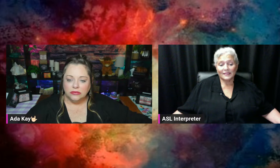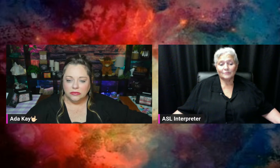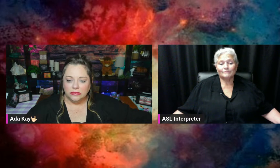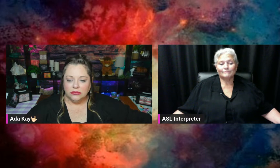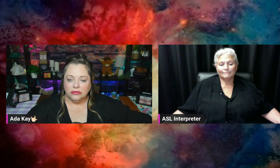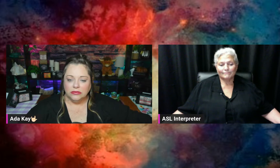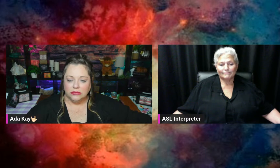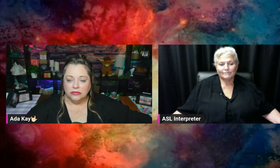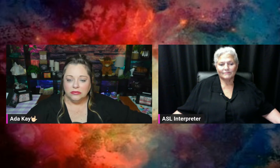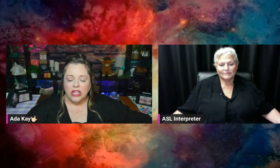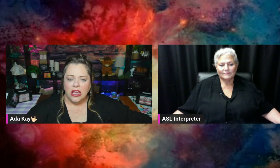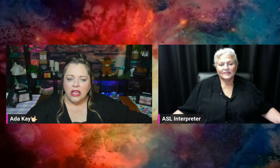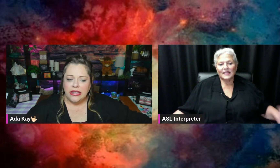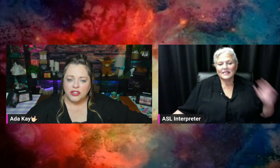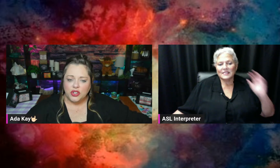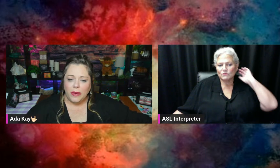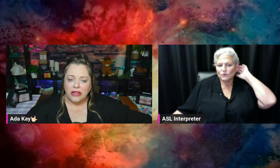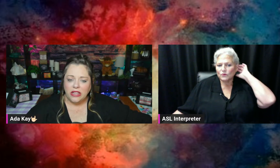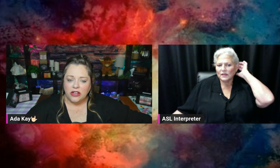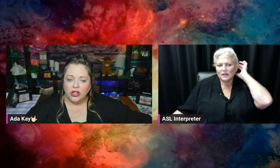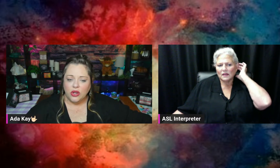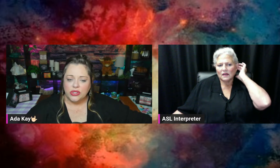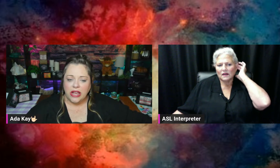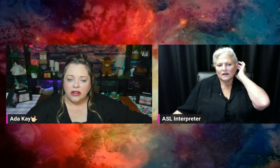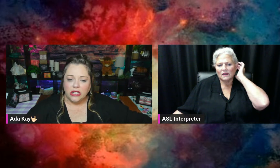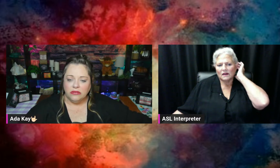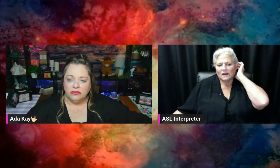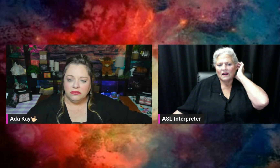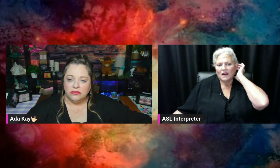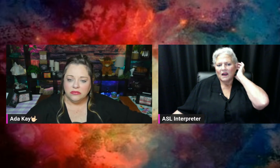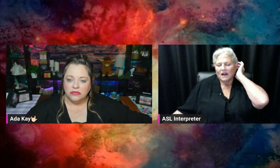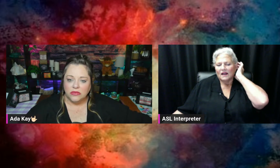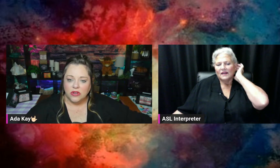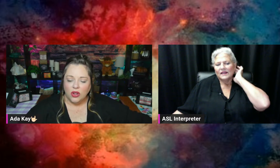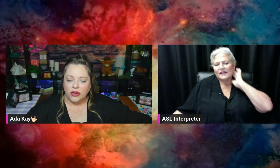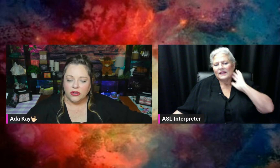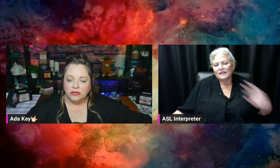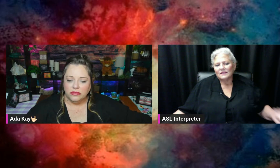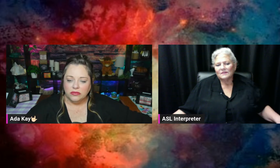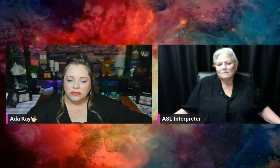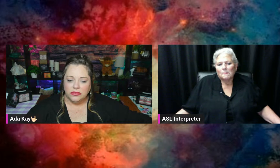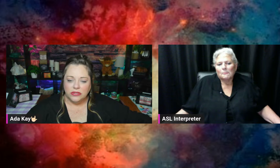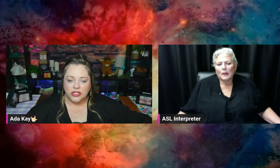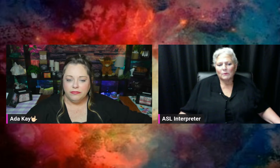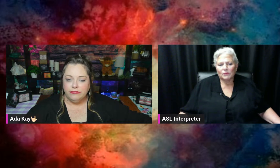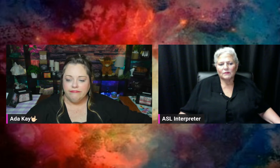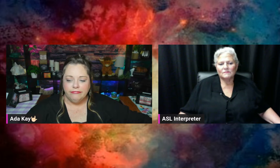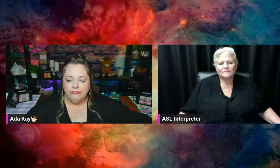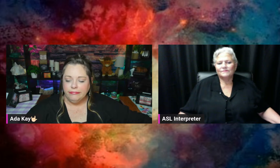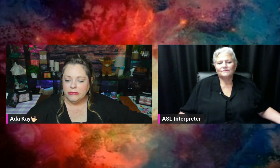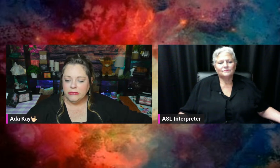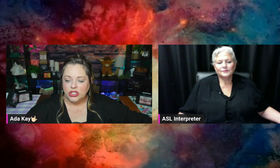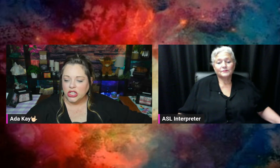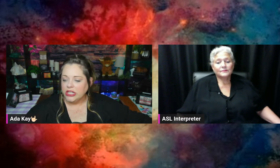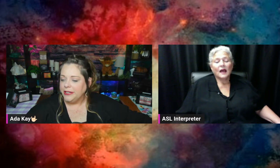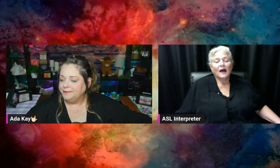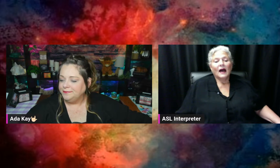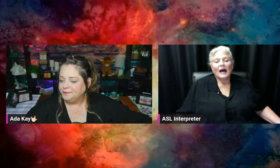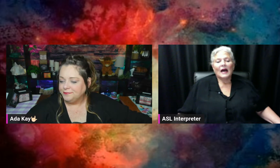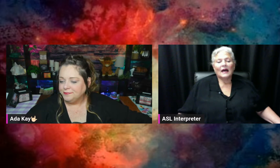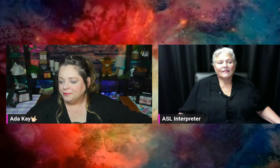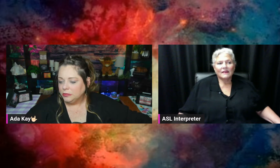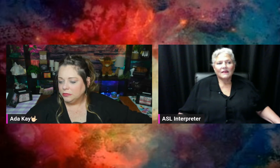with it. Yeah, too bad they closed down and all their just shut